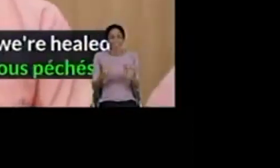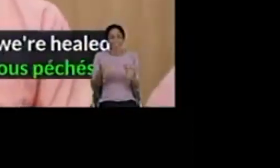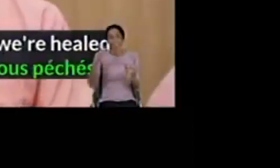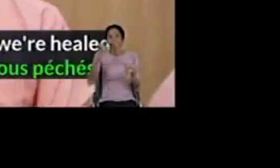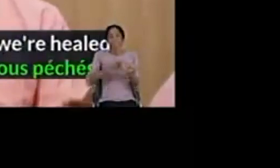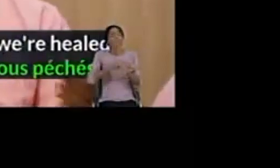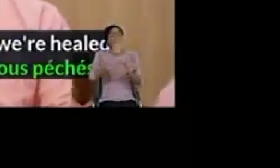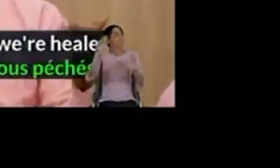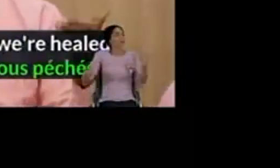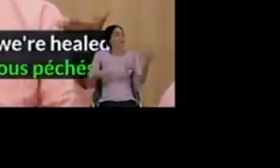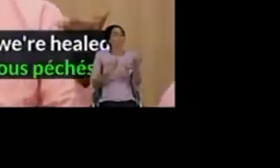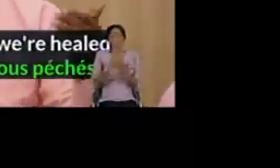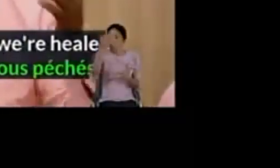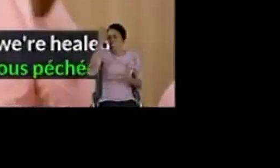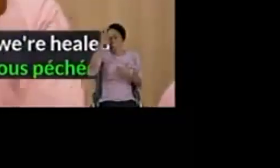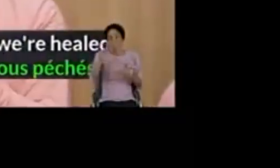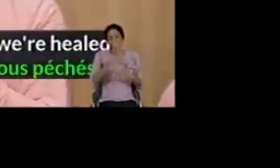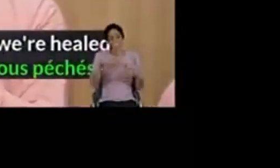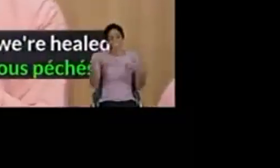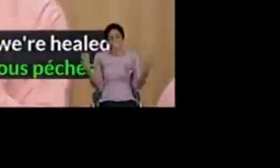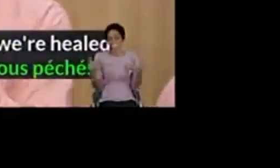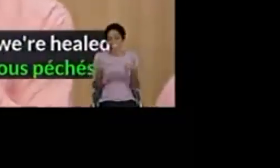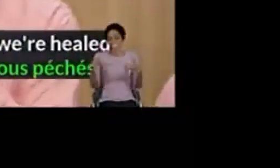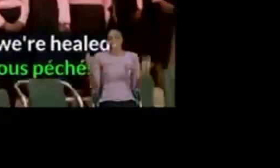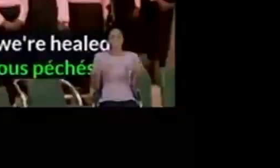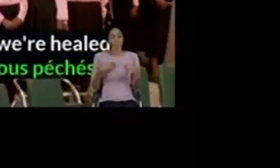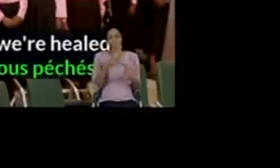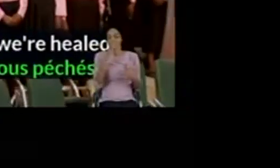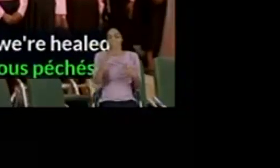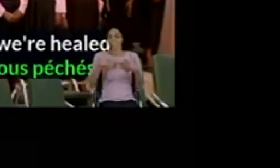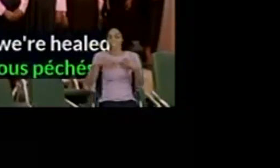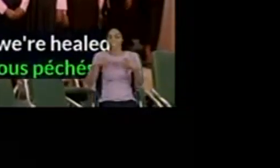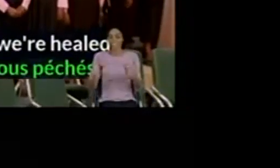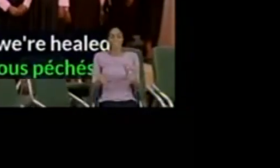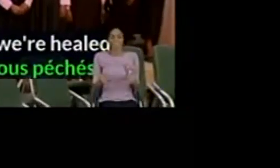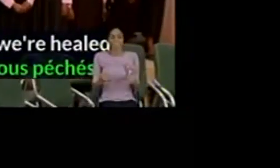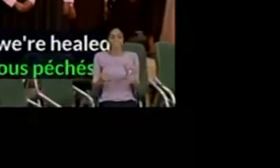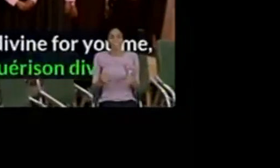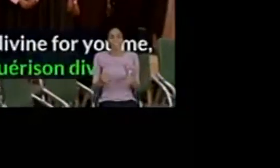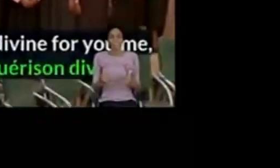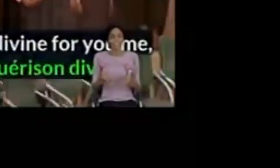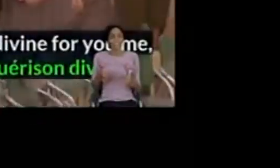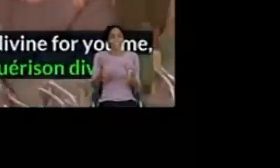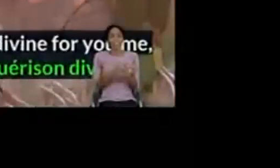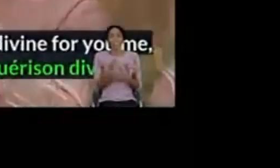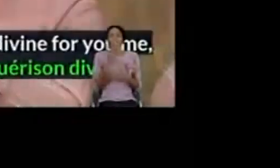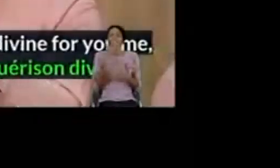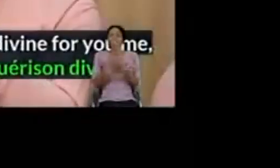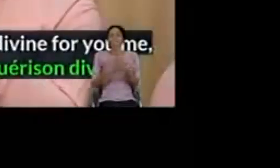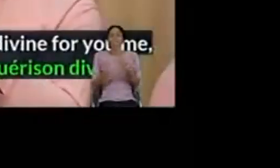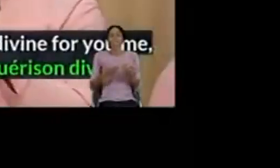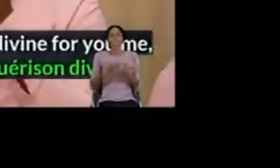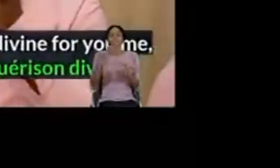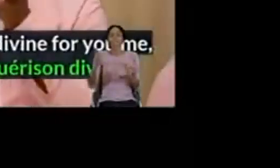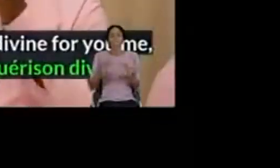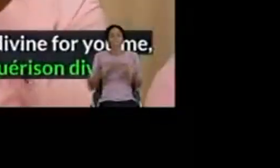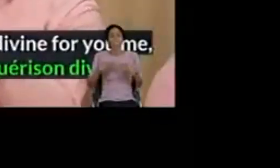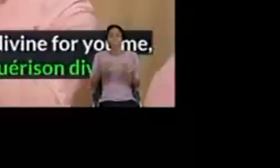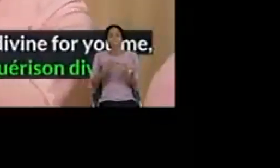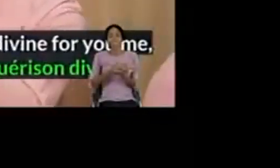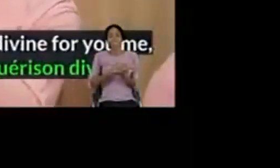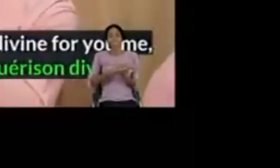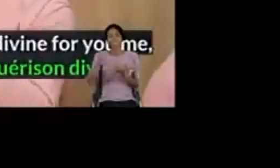healed from sicknesses and sin. We are healed. Jesus, Lord, what is